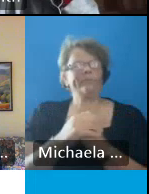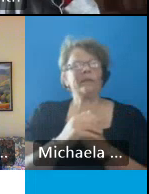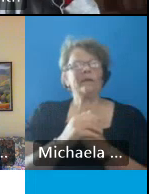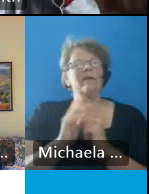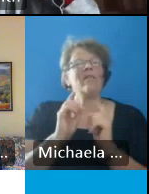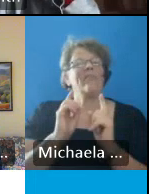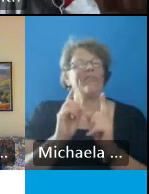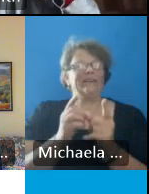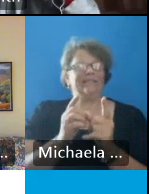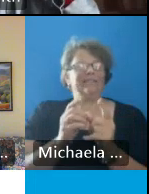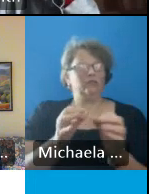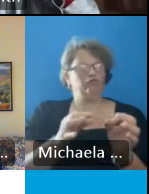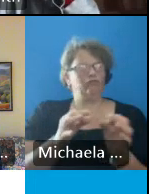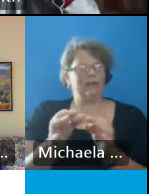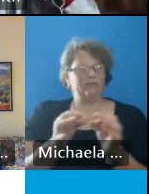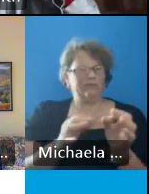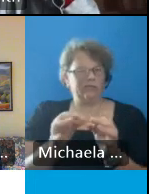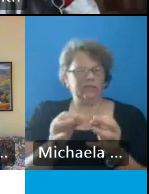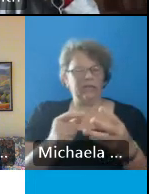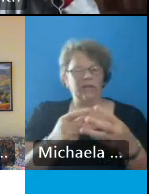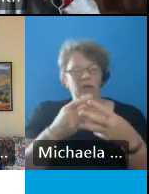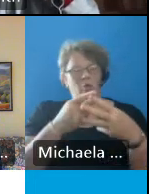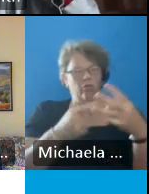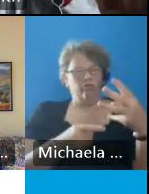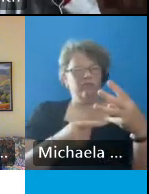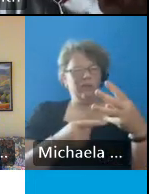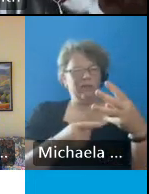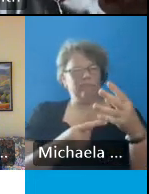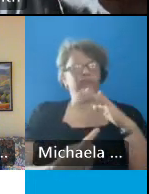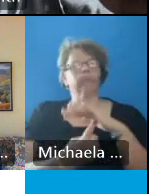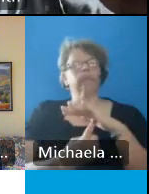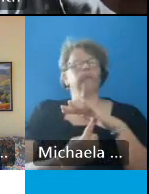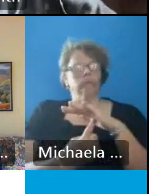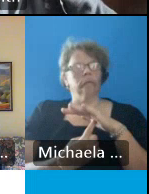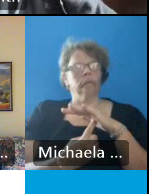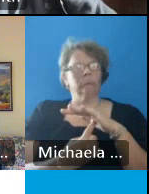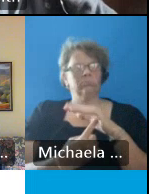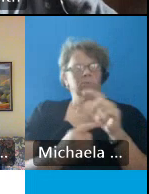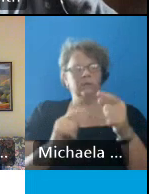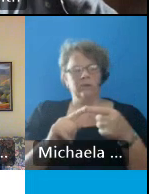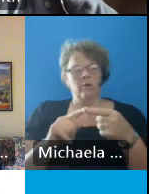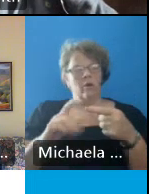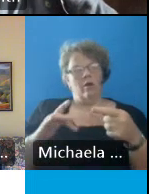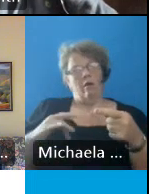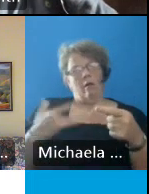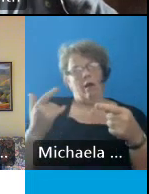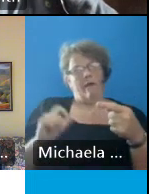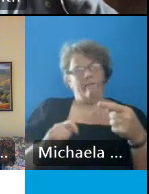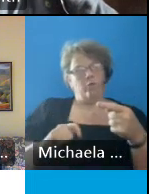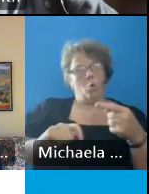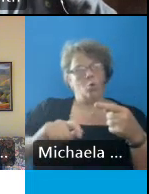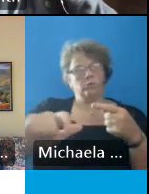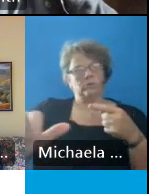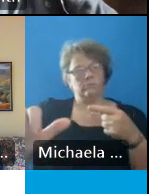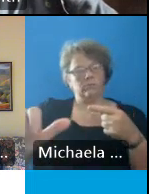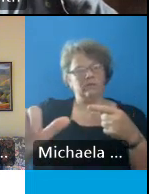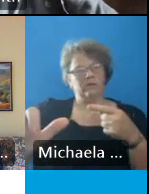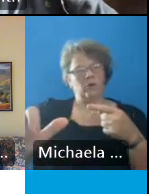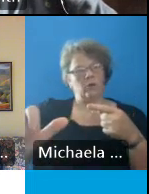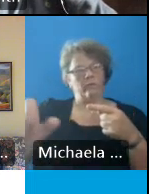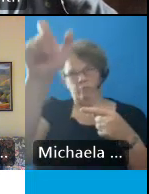strategy was set on the premise of 3 really important areas, looking at the life course of an individual or a citizen in